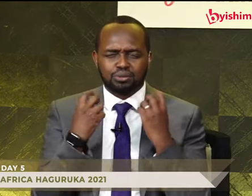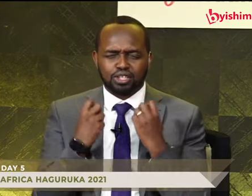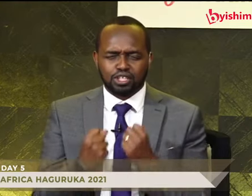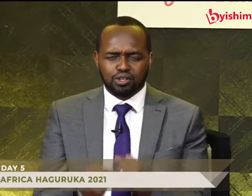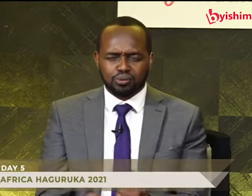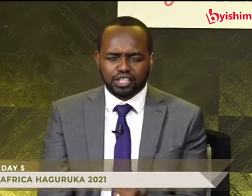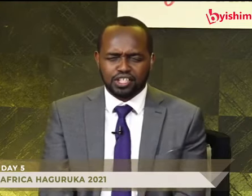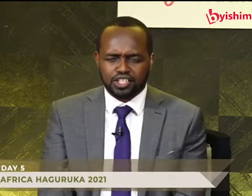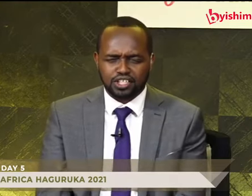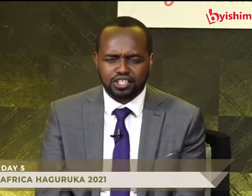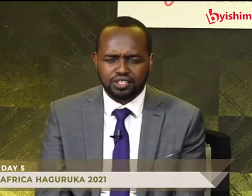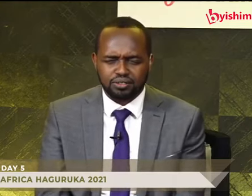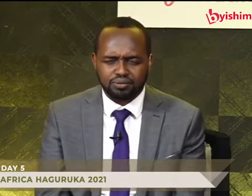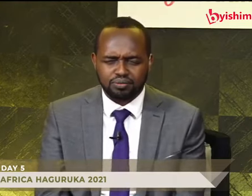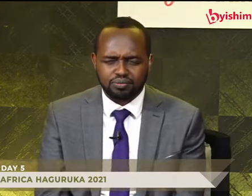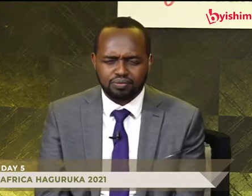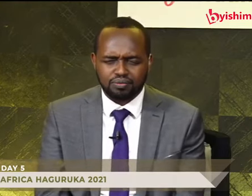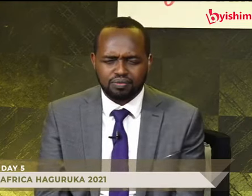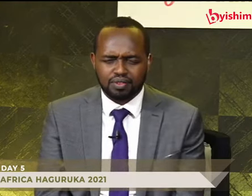Nakiriye ubugingo bwinshi.